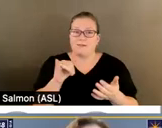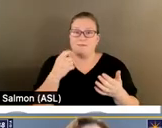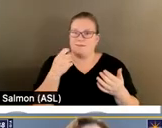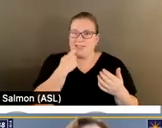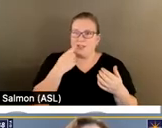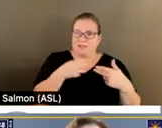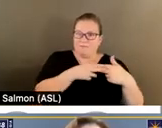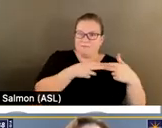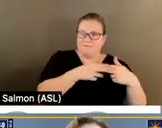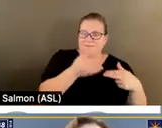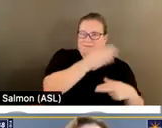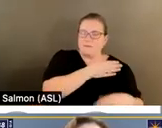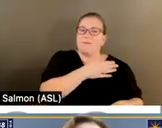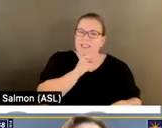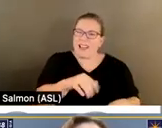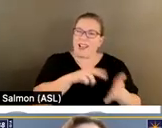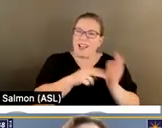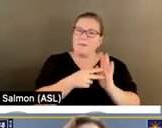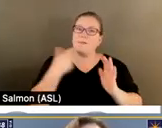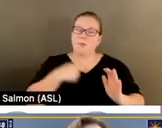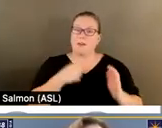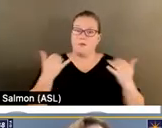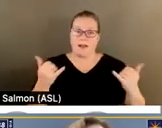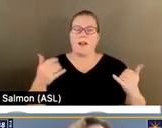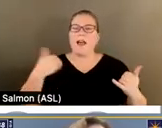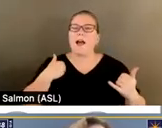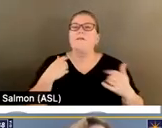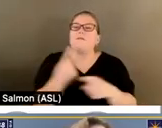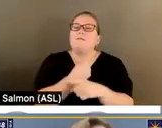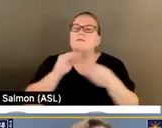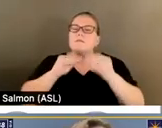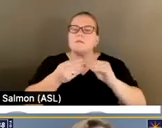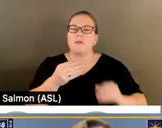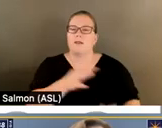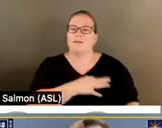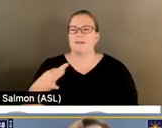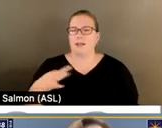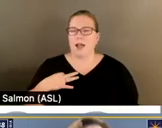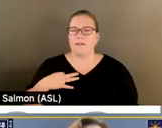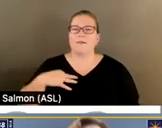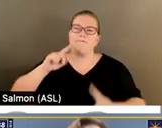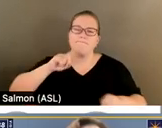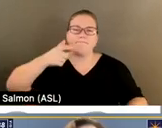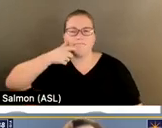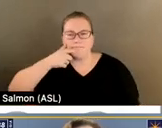are our indications that we are currently staffed at the appropriate levels. Next slide, please.